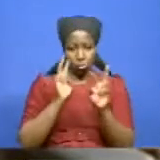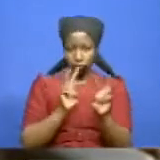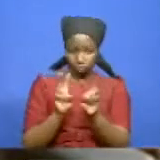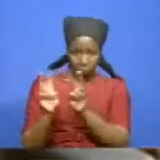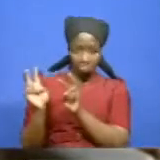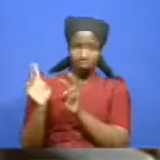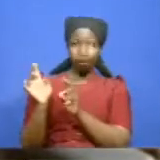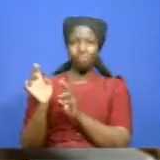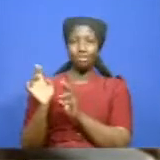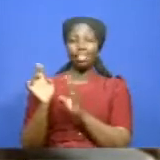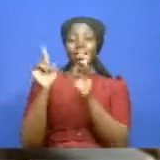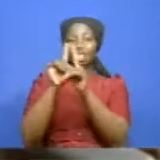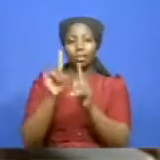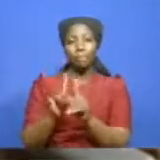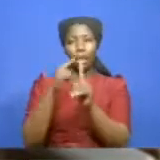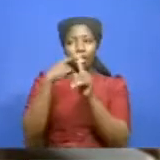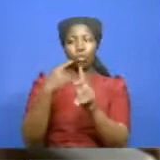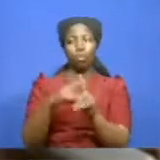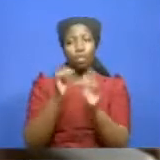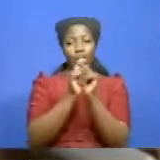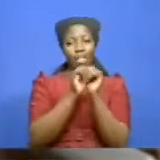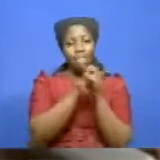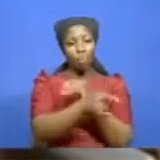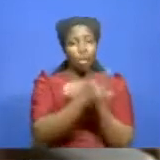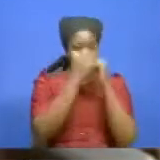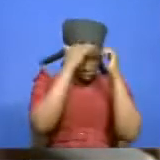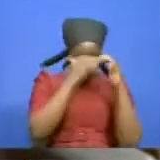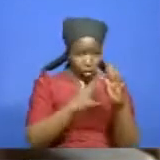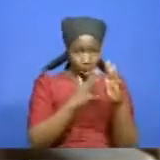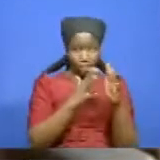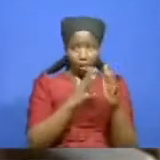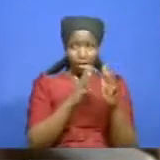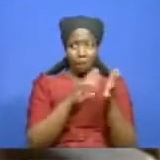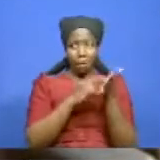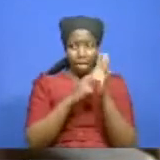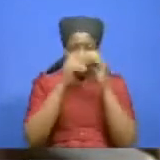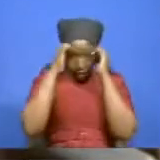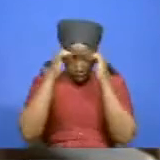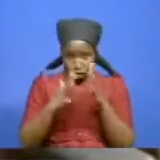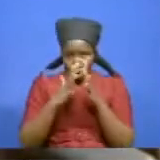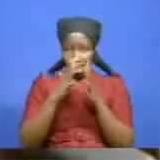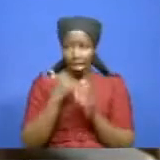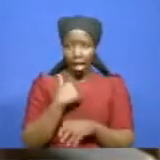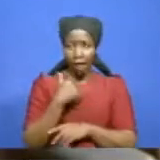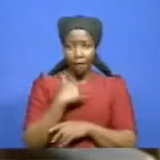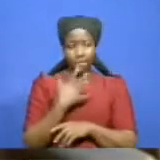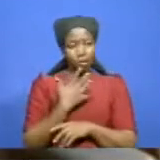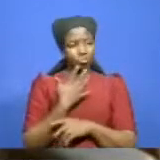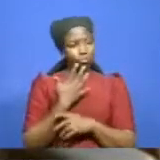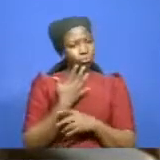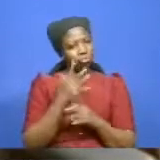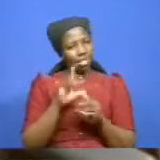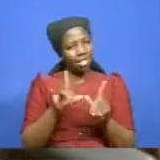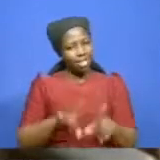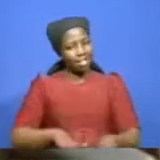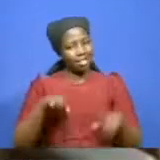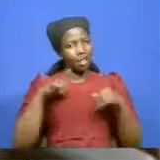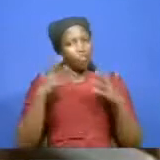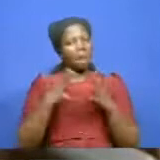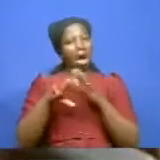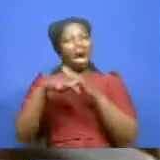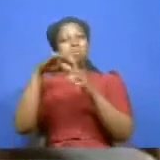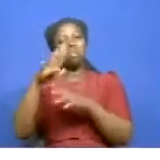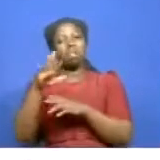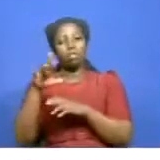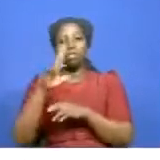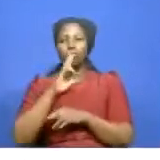and a total of about 10,000 students. So the students tend to have to live out in Rongai or